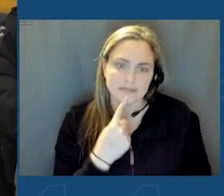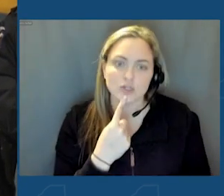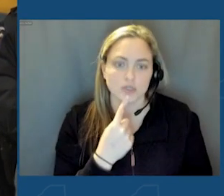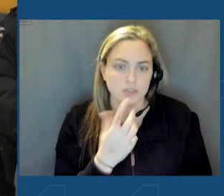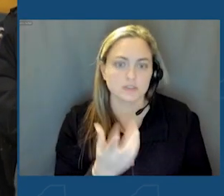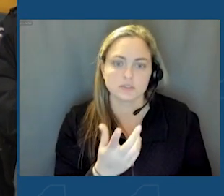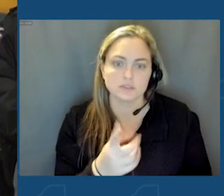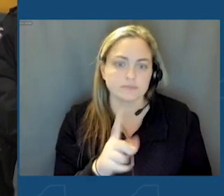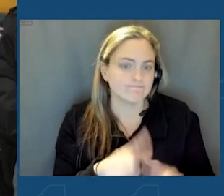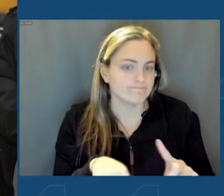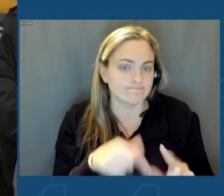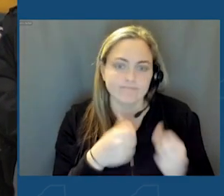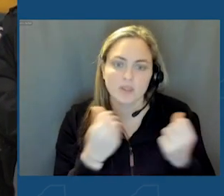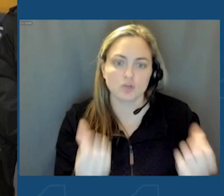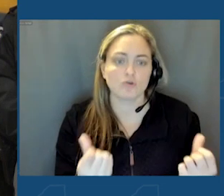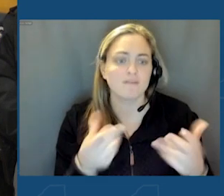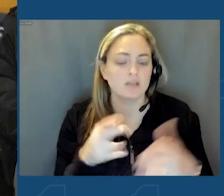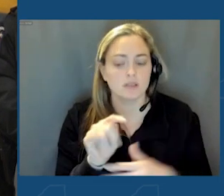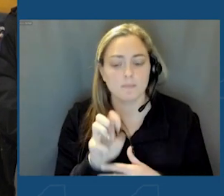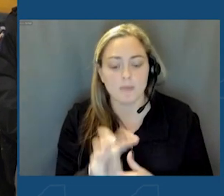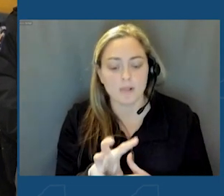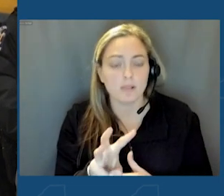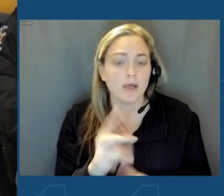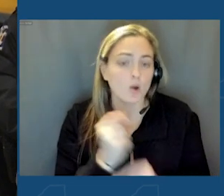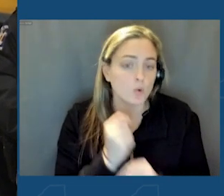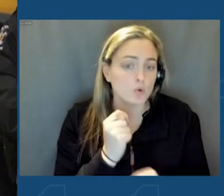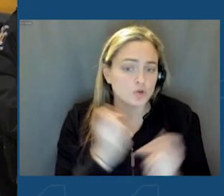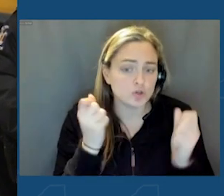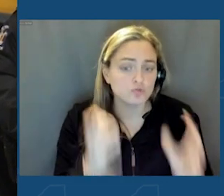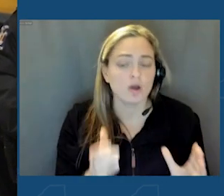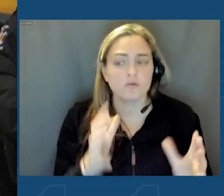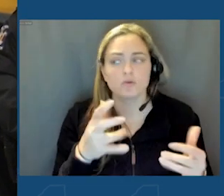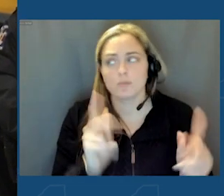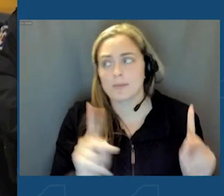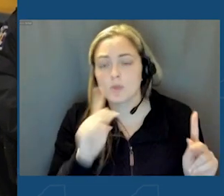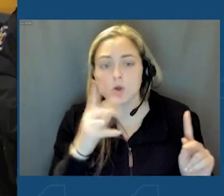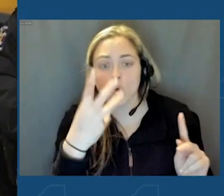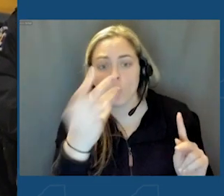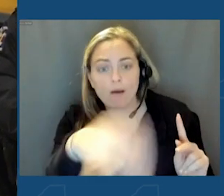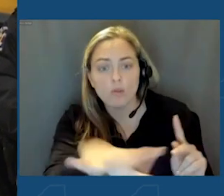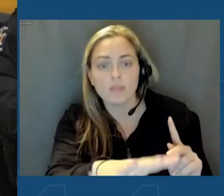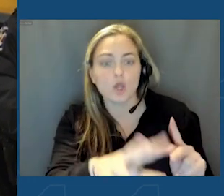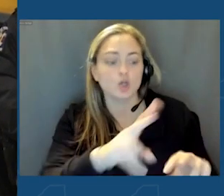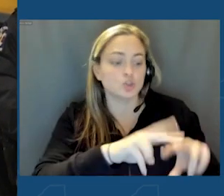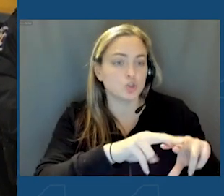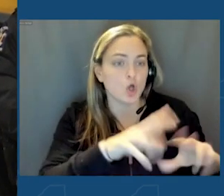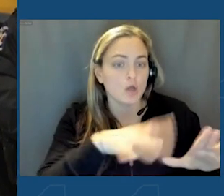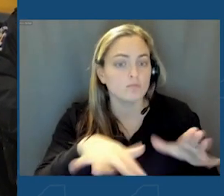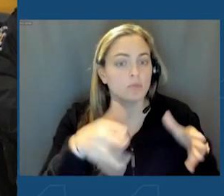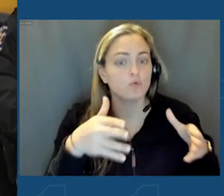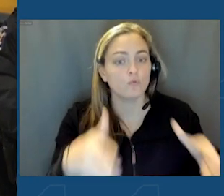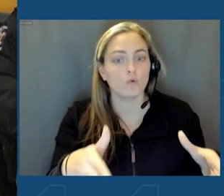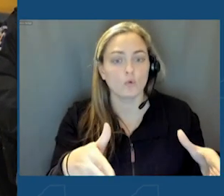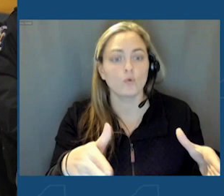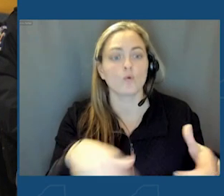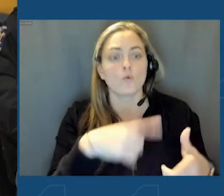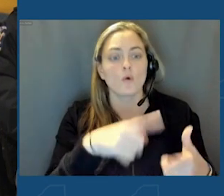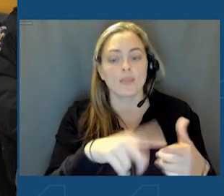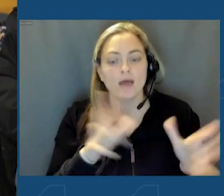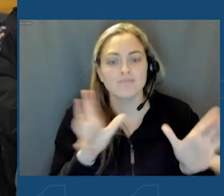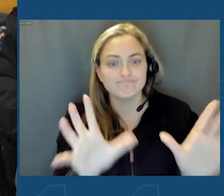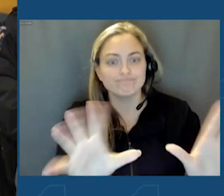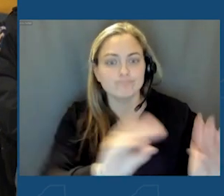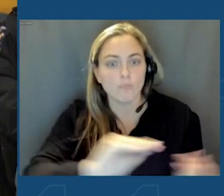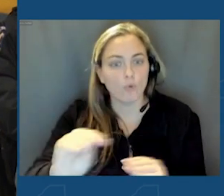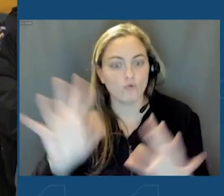let our plow truck drivers let our folks who can get out there get salt down on some of this ice and then plow the roads when it